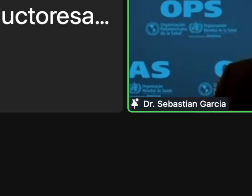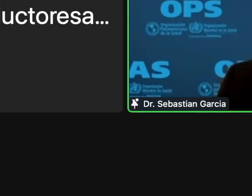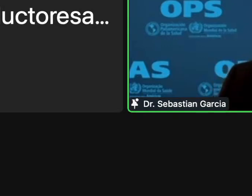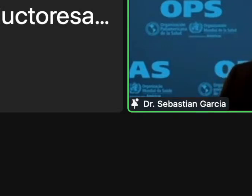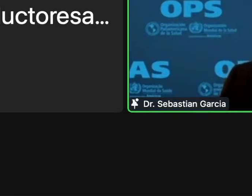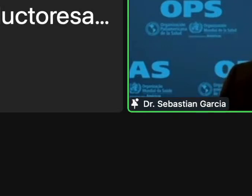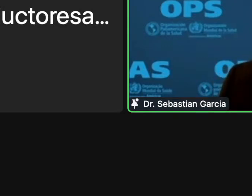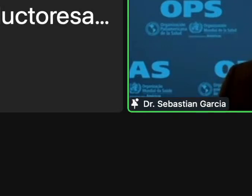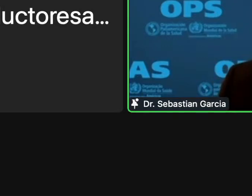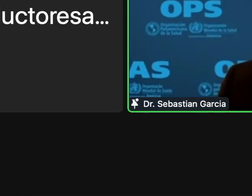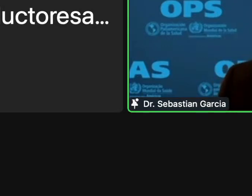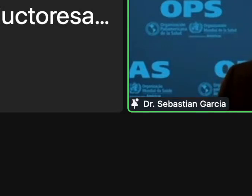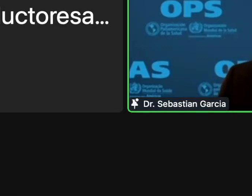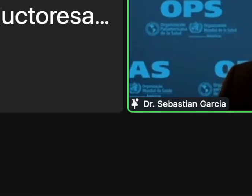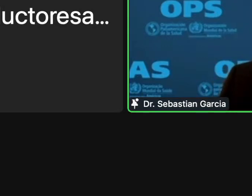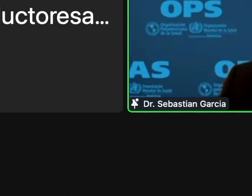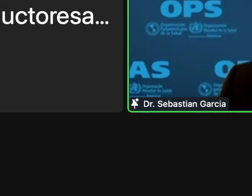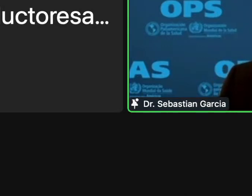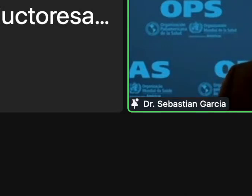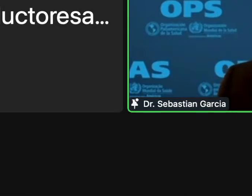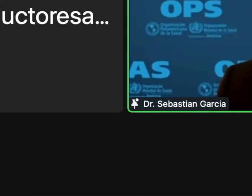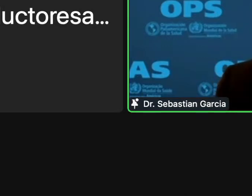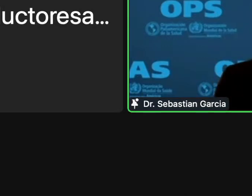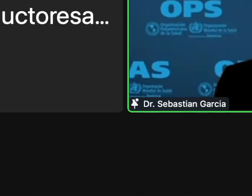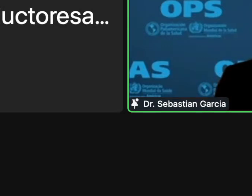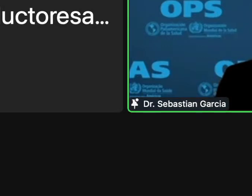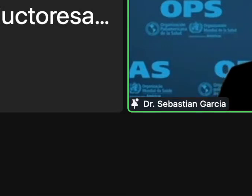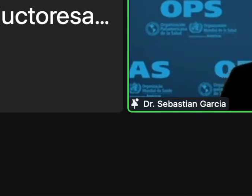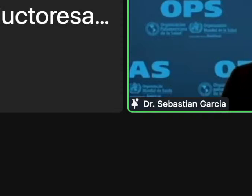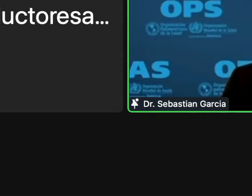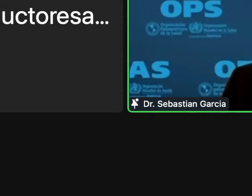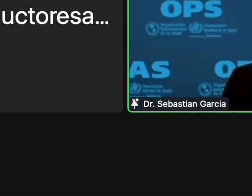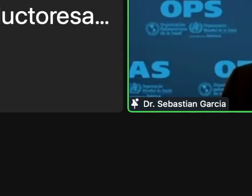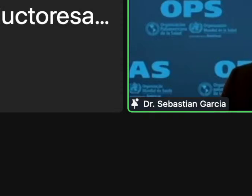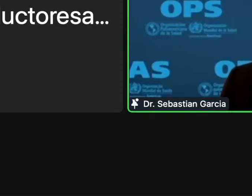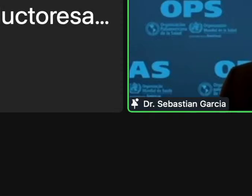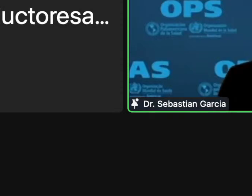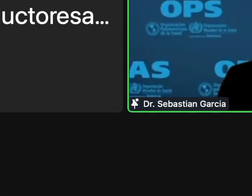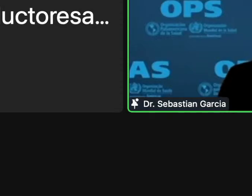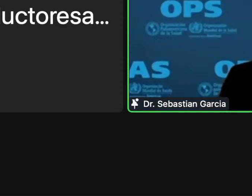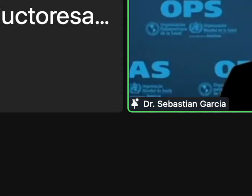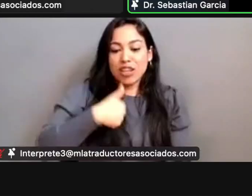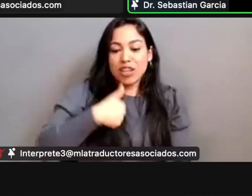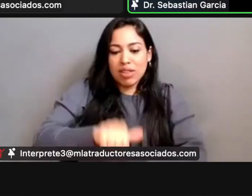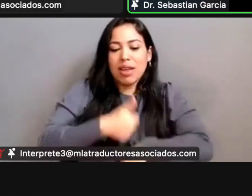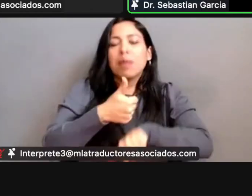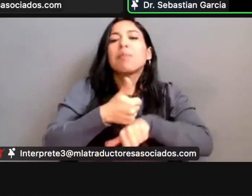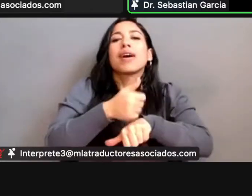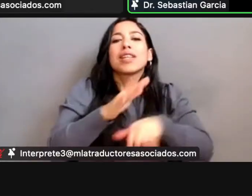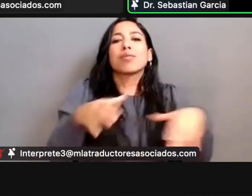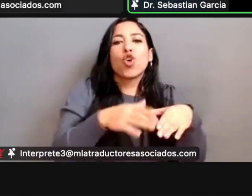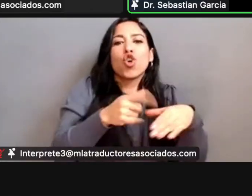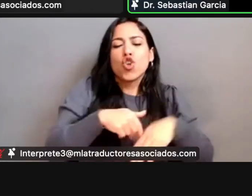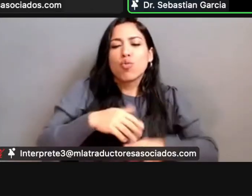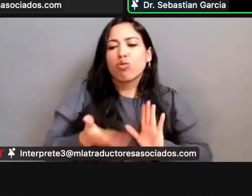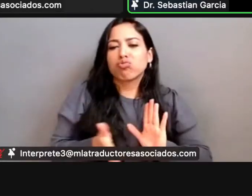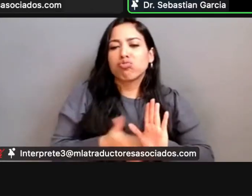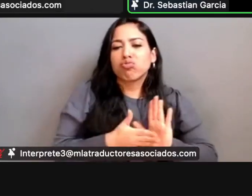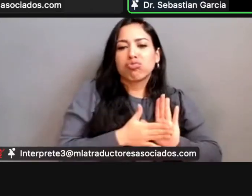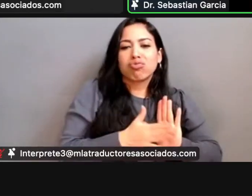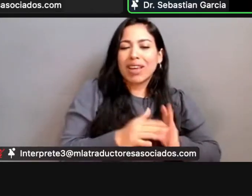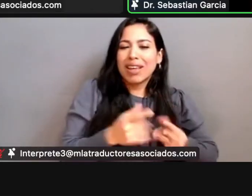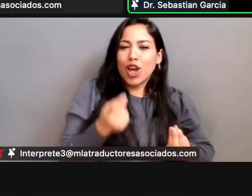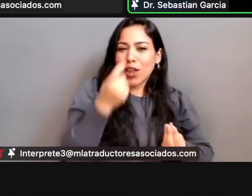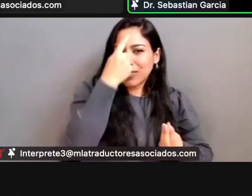to the participants, but I didn't introduce myself. I'm Dr. Sebastián Garcia. I'm the director of the Evidence and